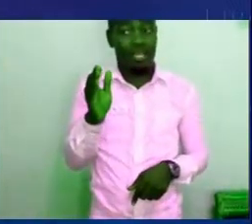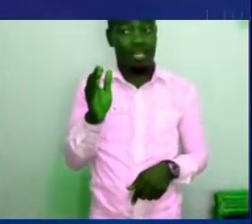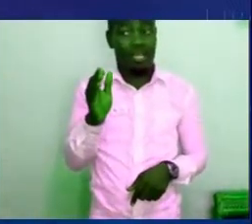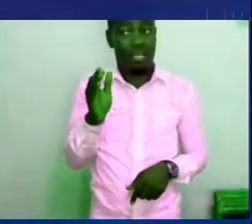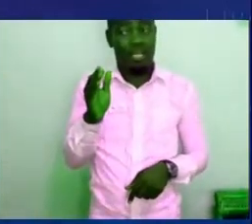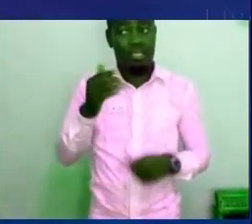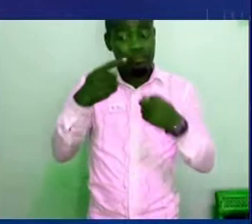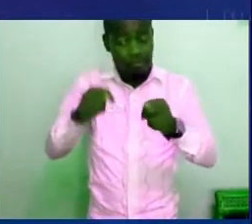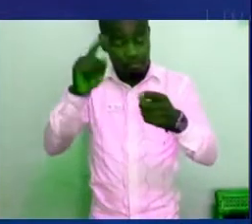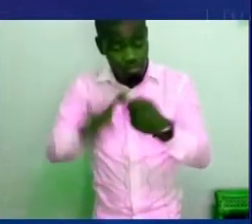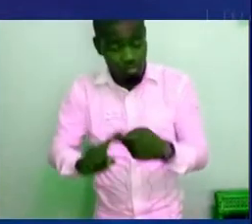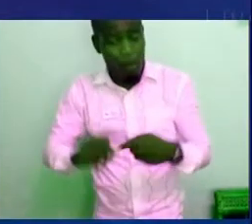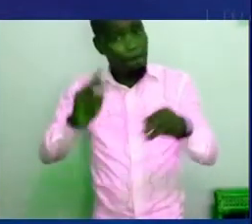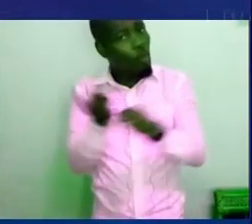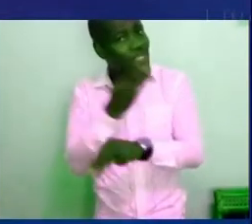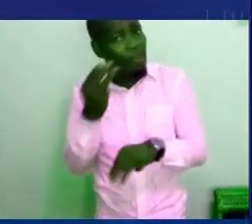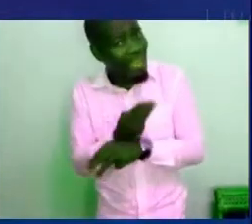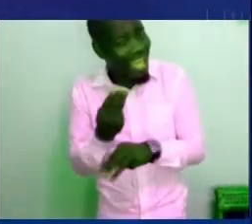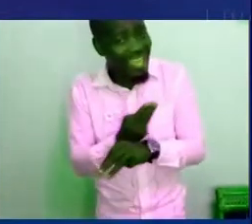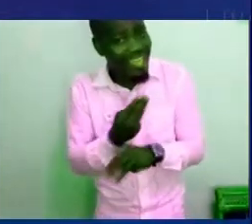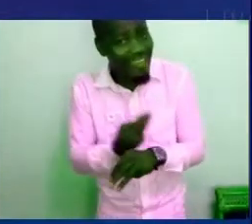We are going to